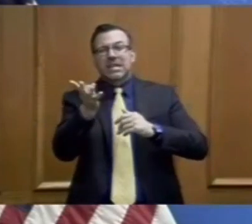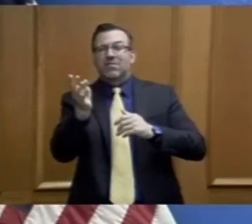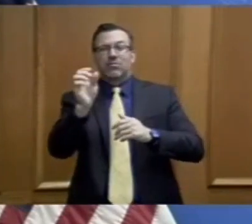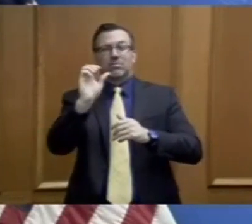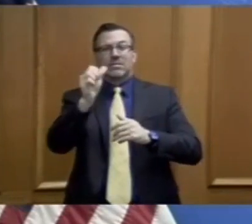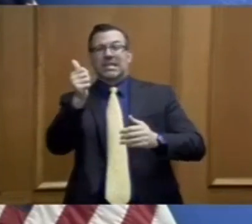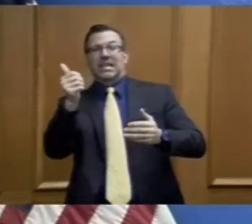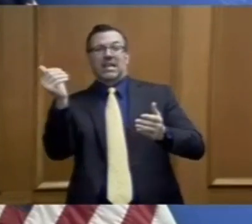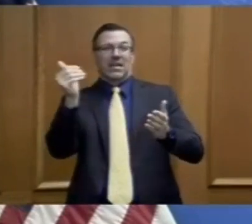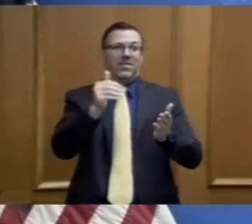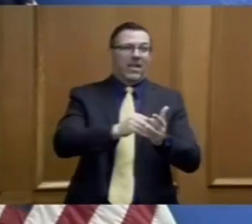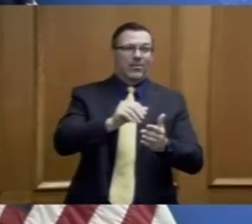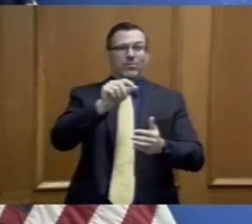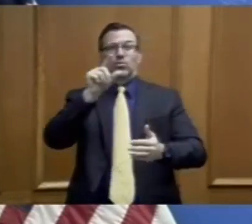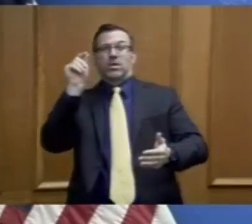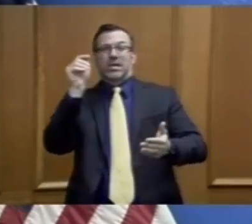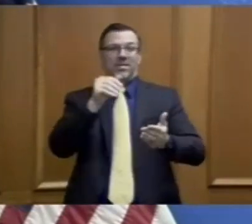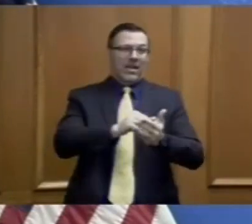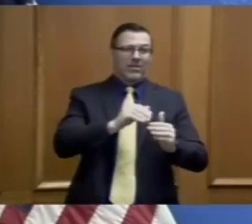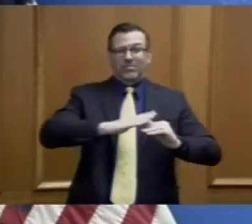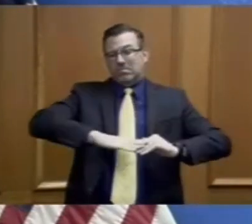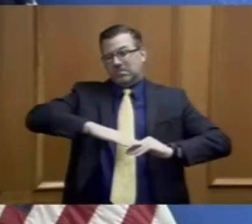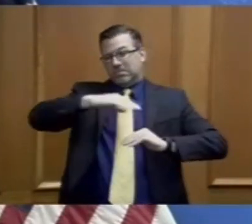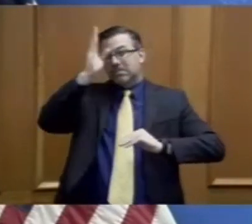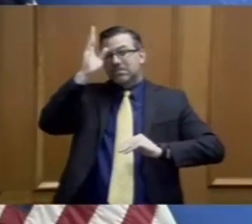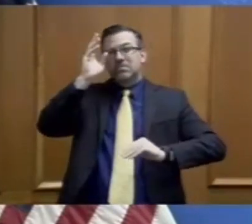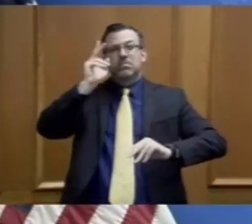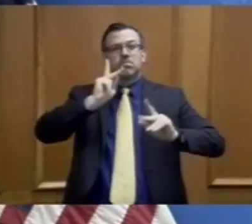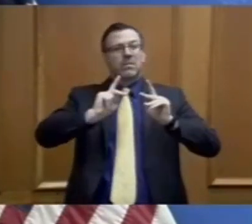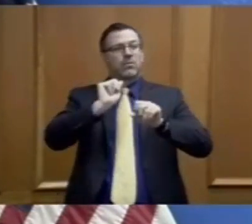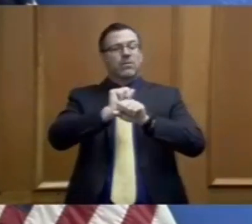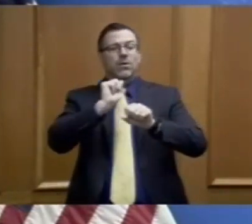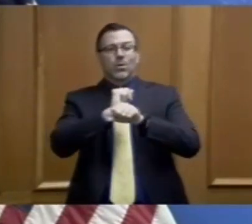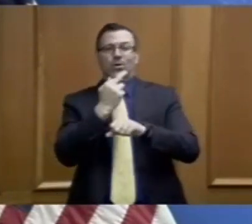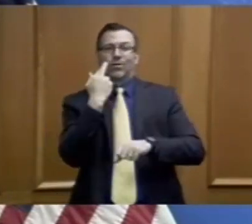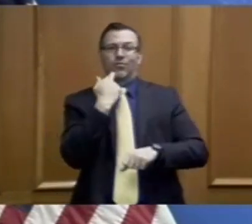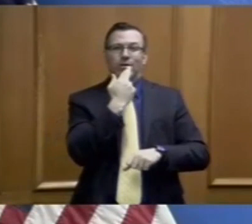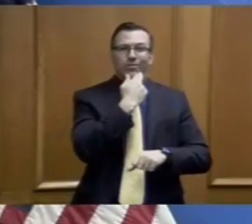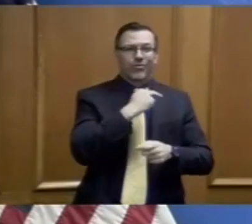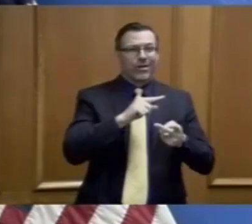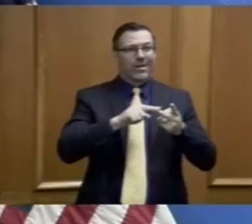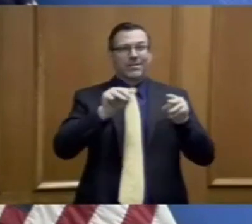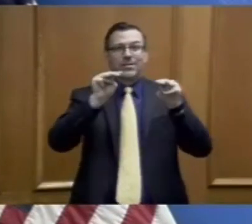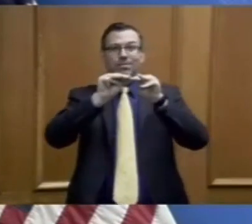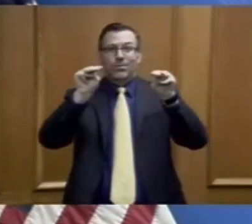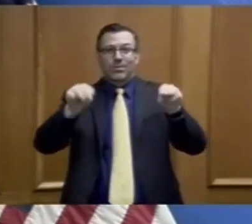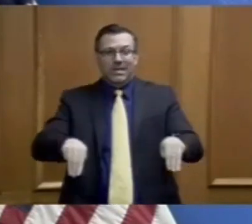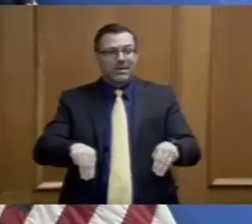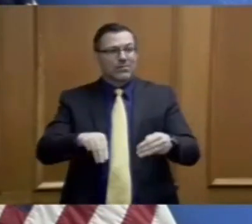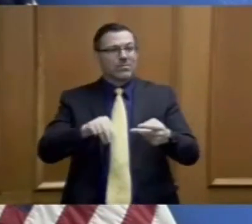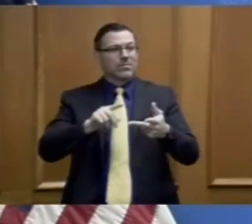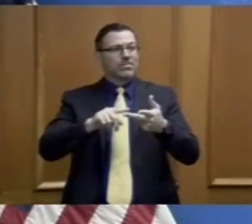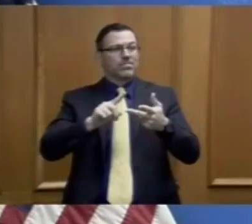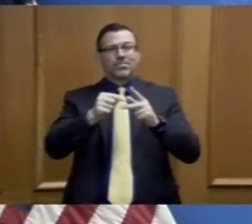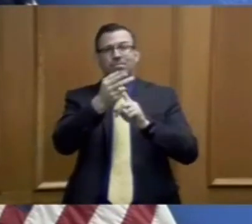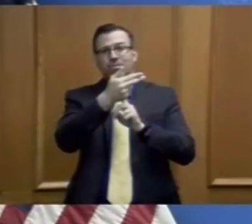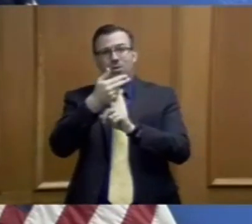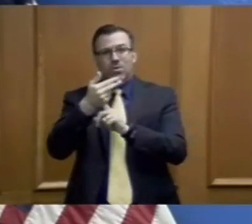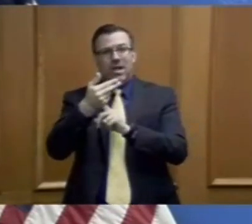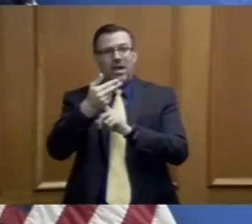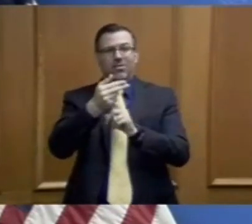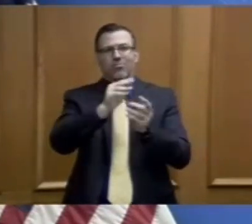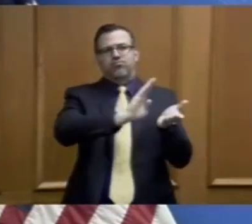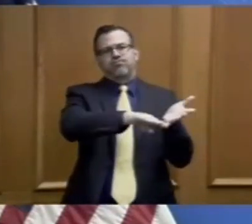and friends at restaurants, hotels, attractions, and museums have lost their jobs. The